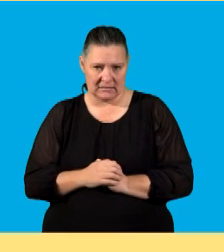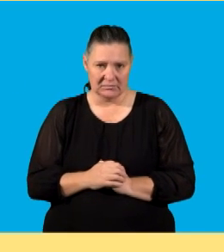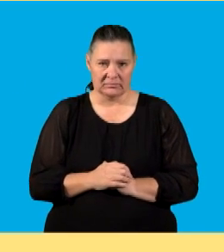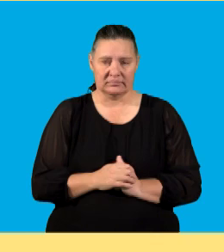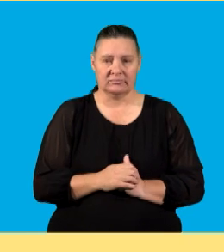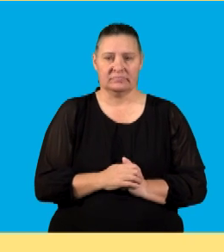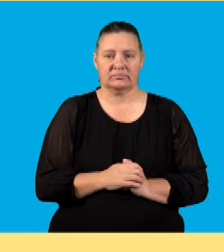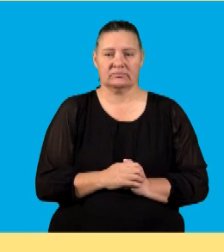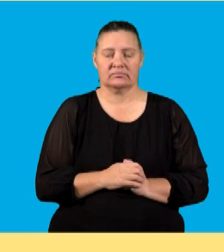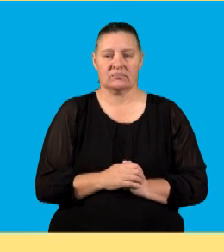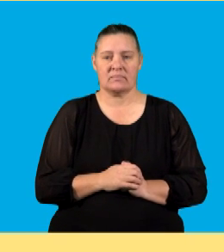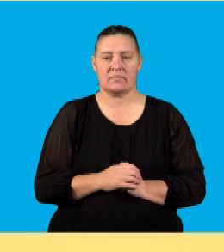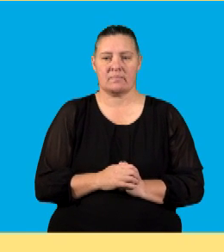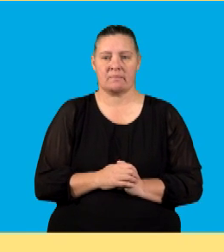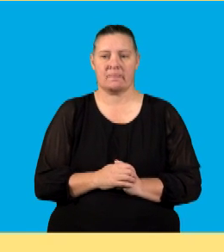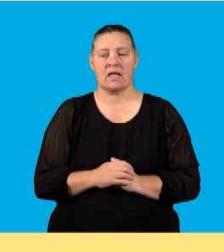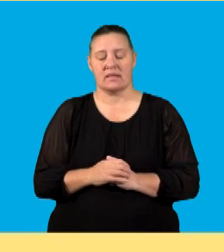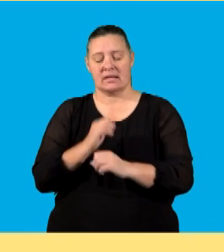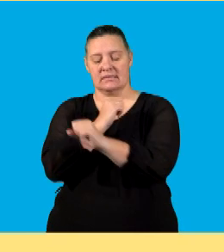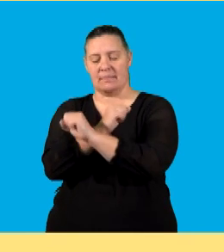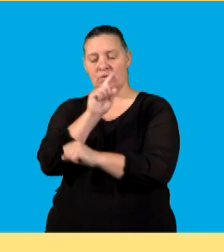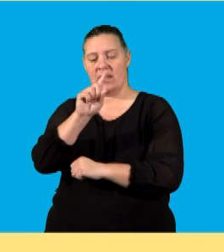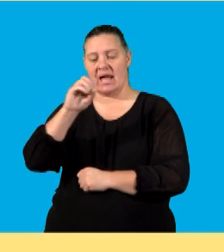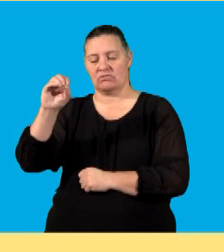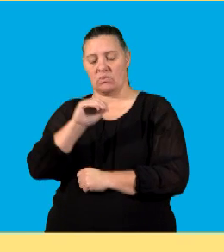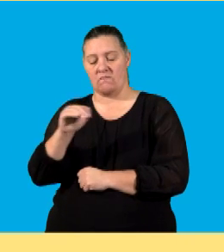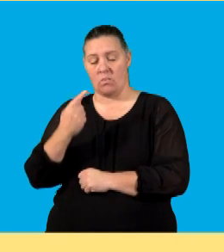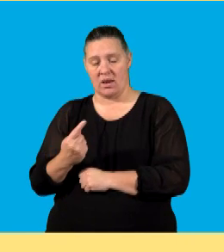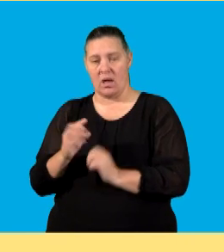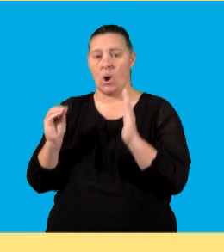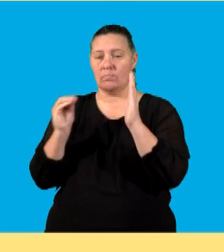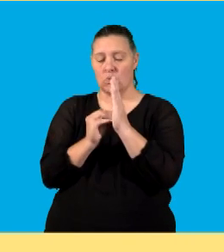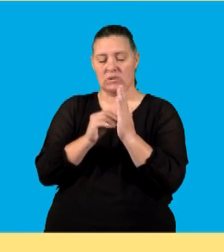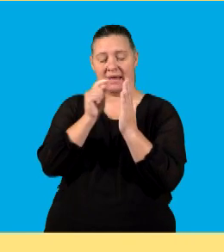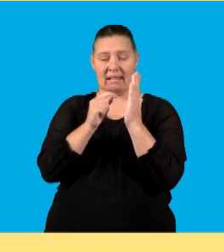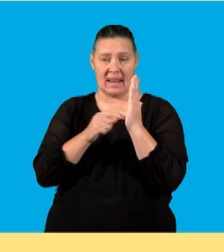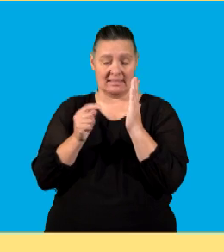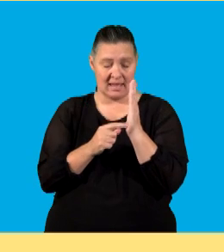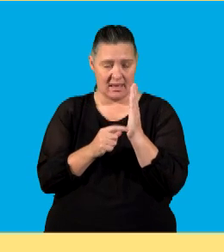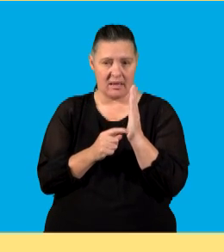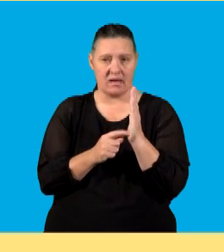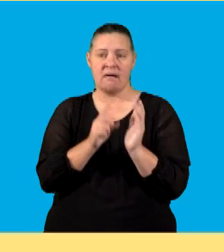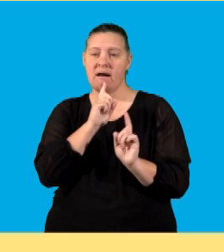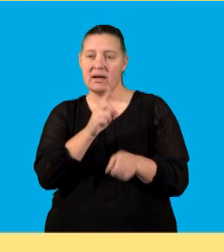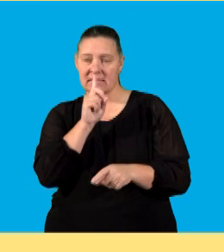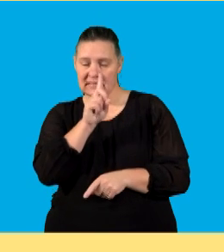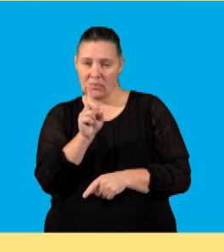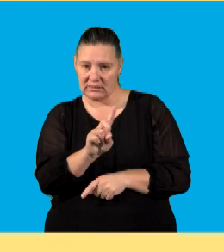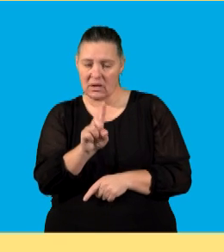is my sales. I multiply this by 100 over 1. After punching that in my calculator, I